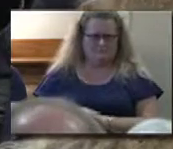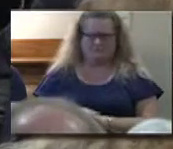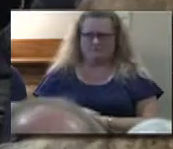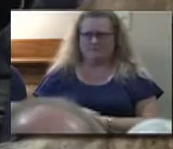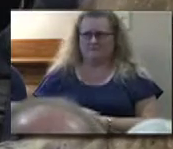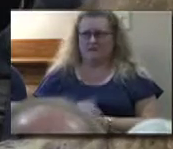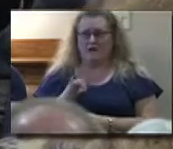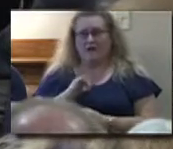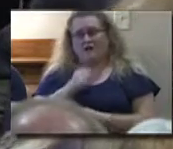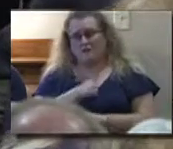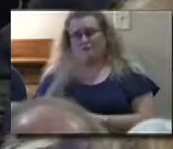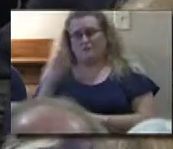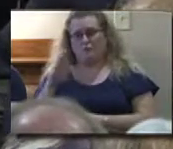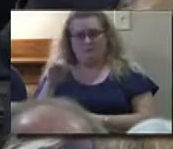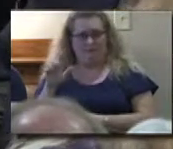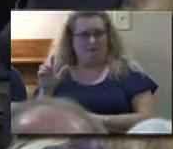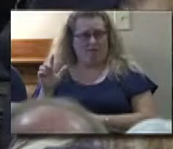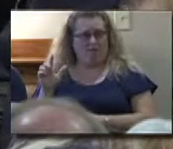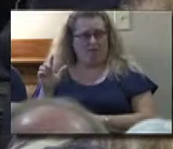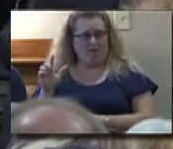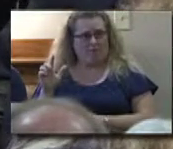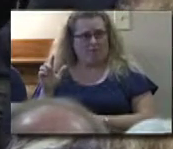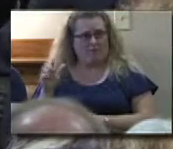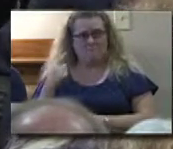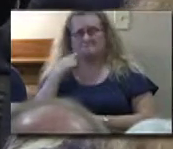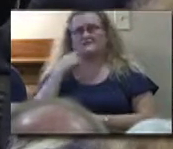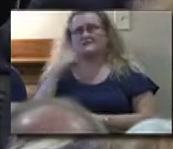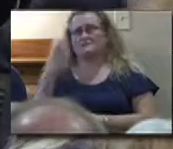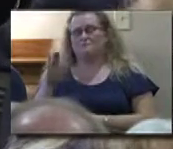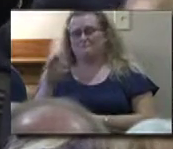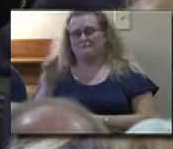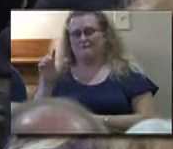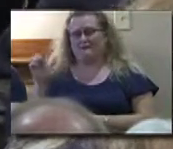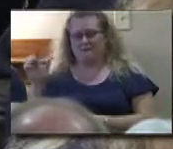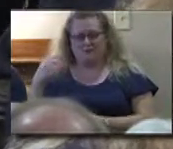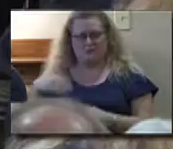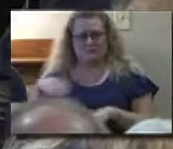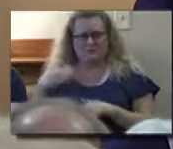I love Blue Bell. I miss it terribly.